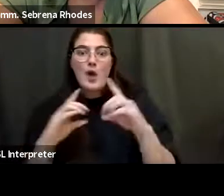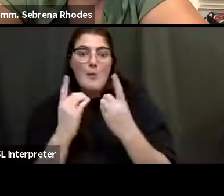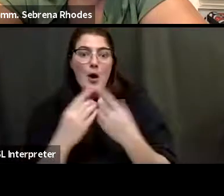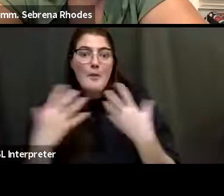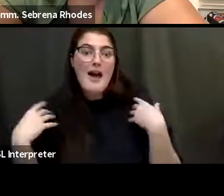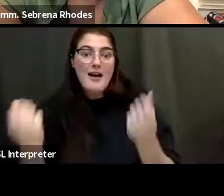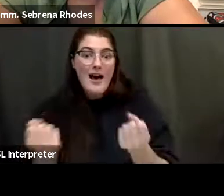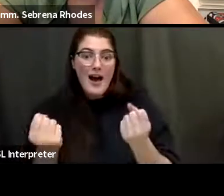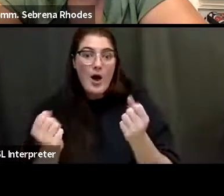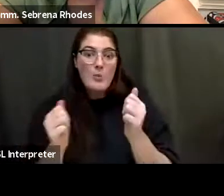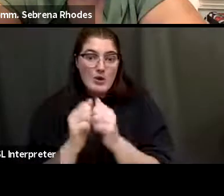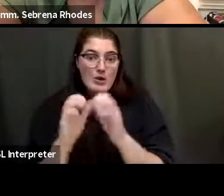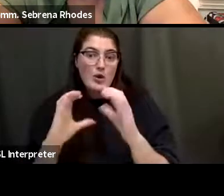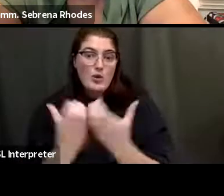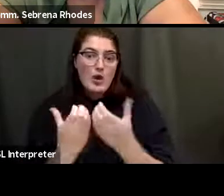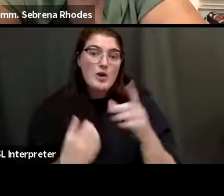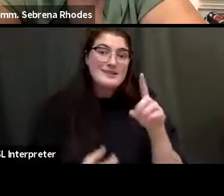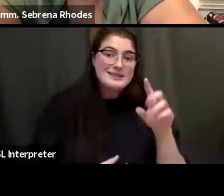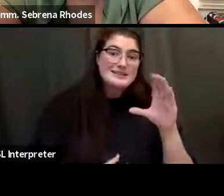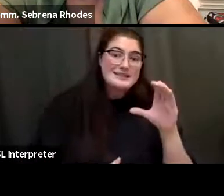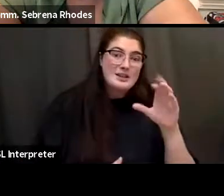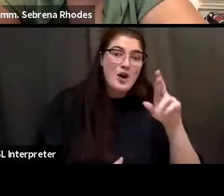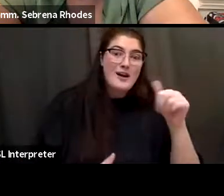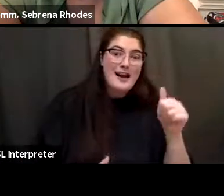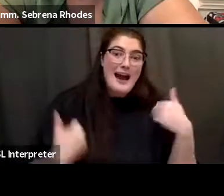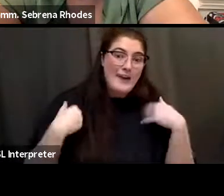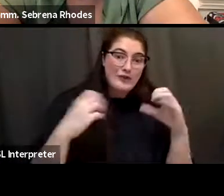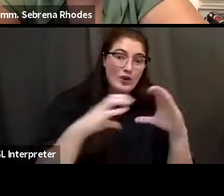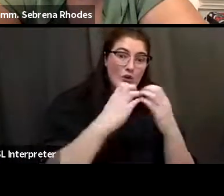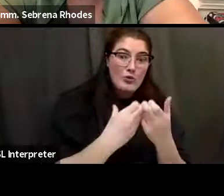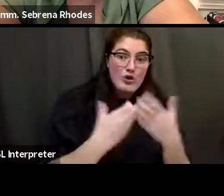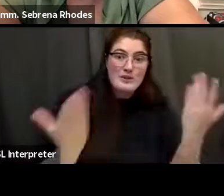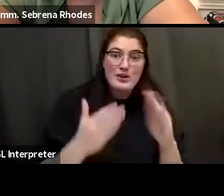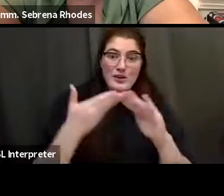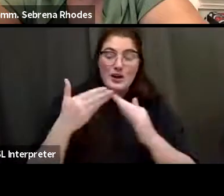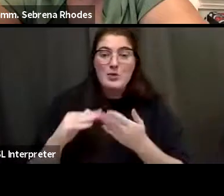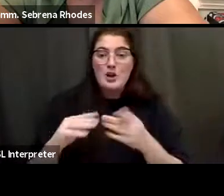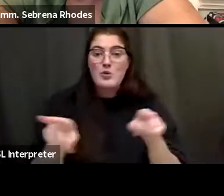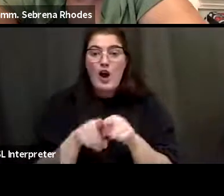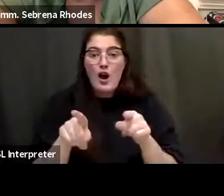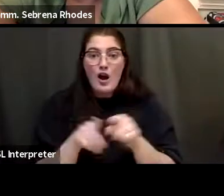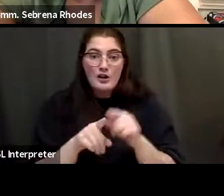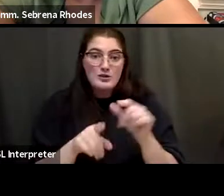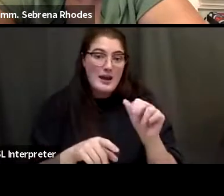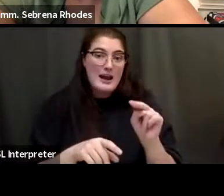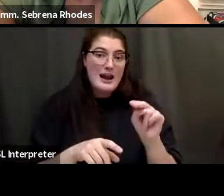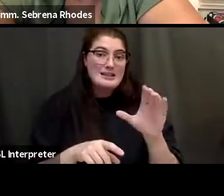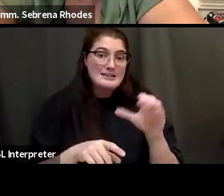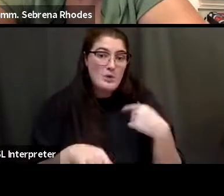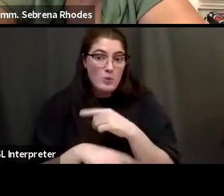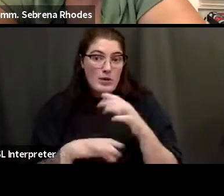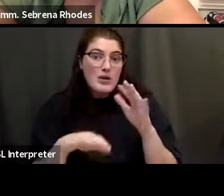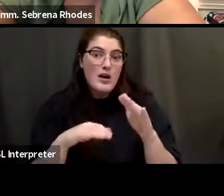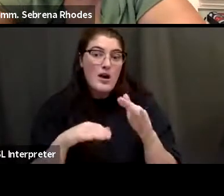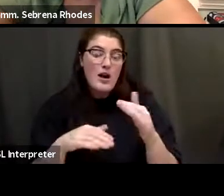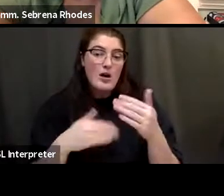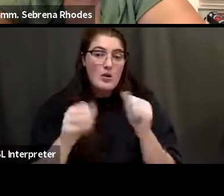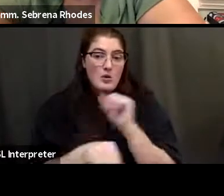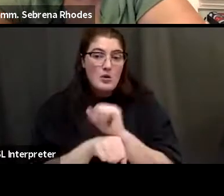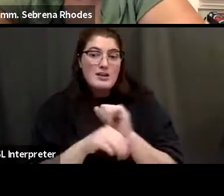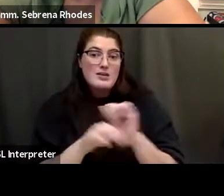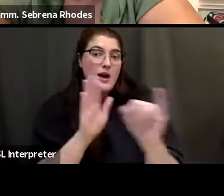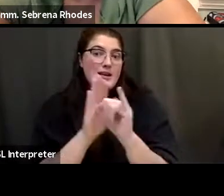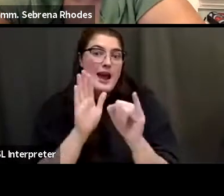with the task force. We have DCRA out here with the task force. And we're also taking steps to identify